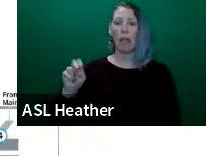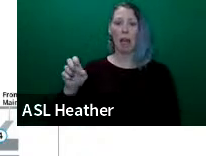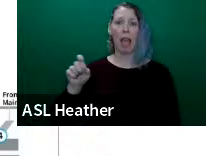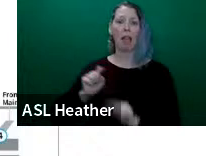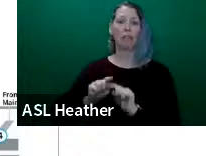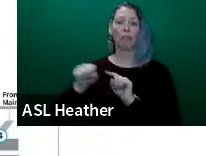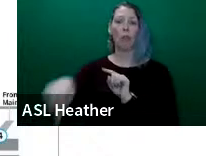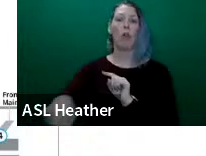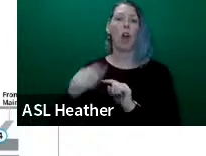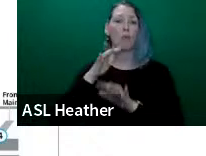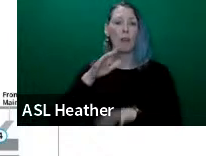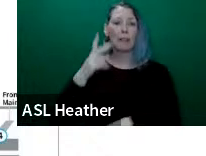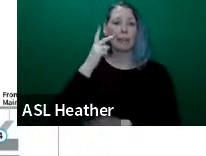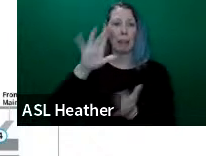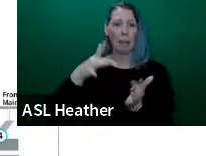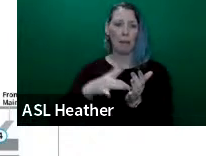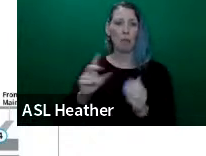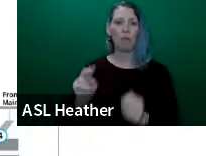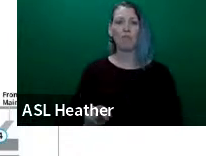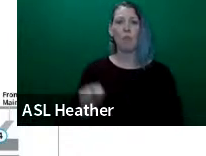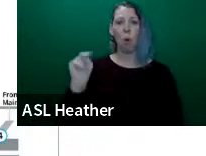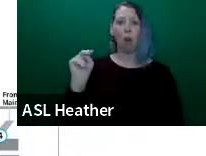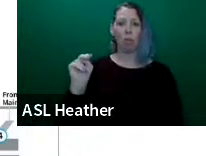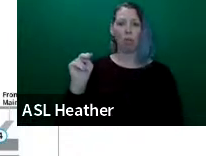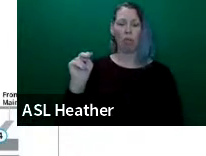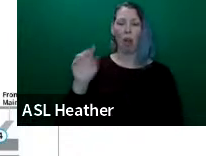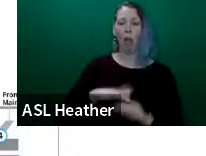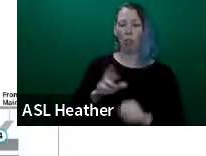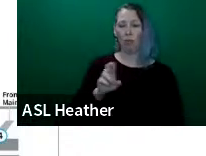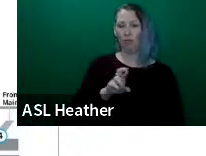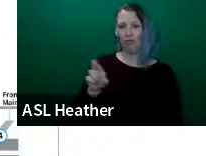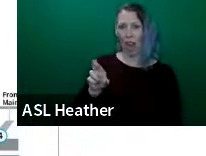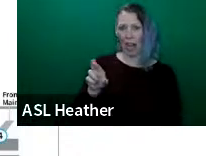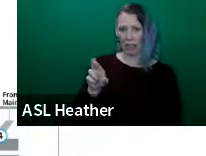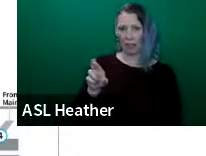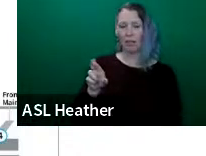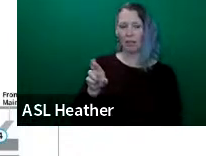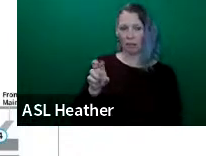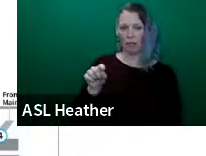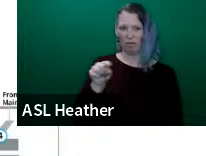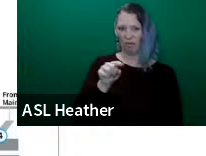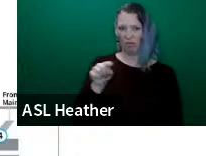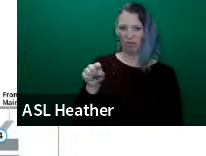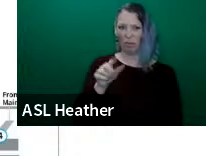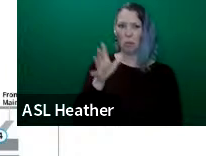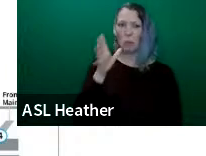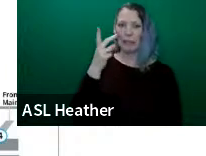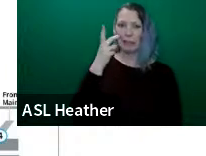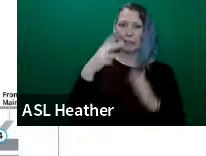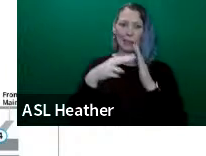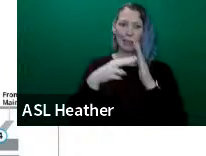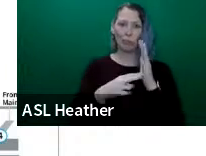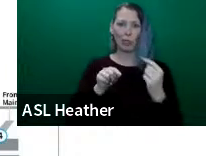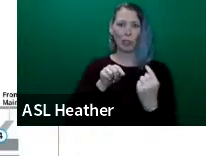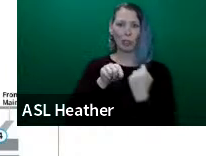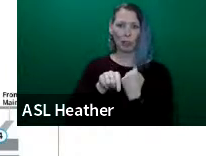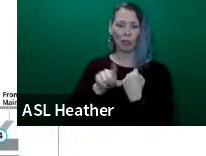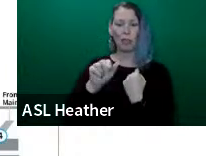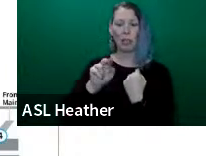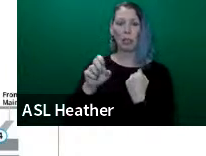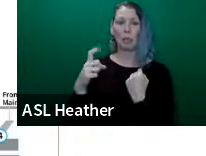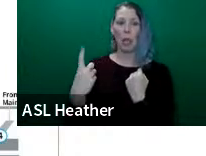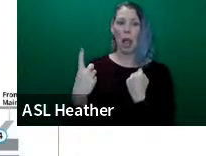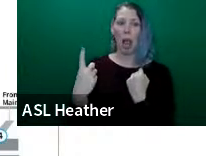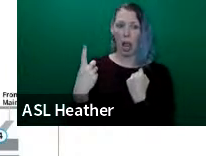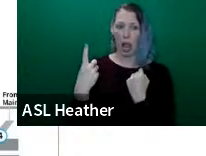the river. You can see there in the middle. So north is to the right. This is our program area again. To kind of bridge, you add a lane, one auxiliary